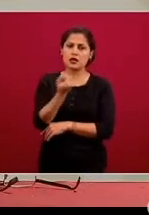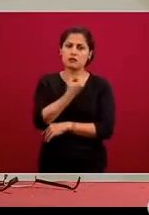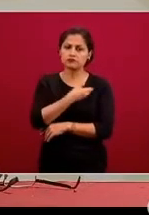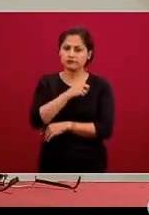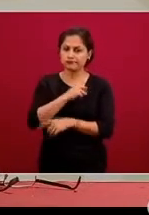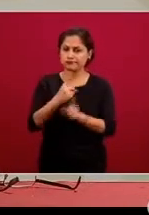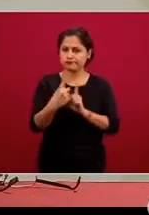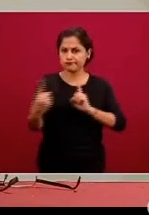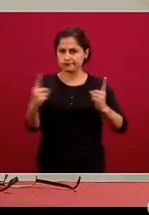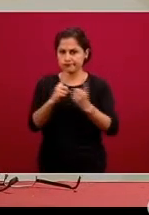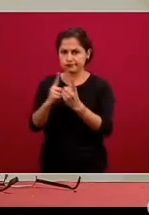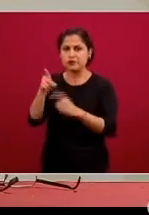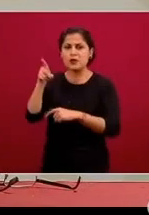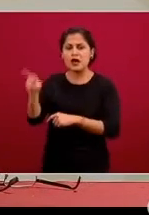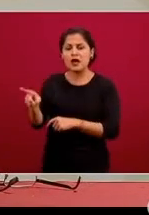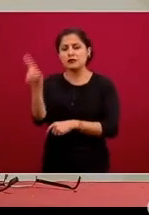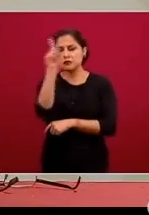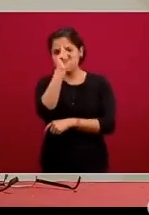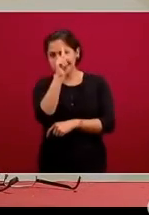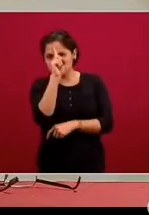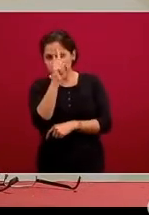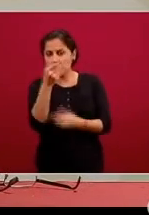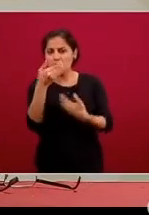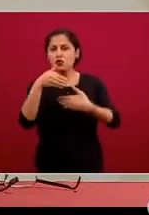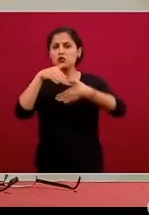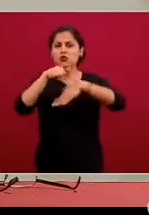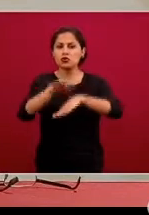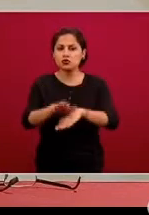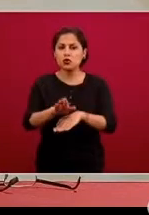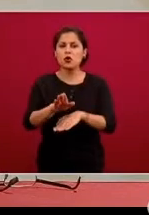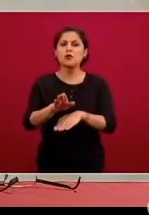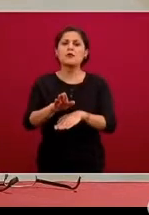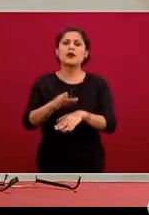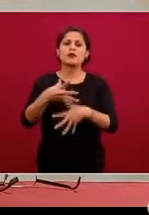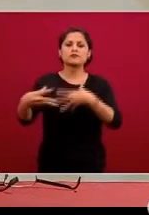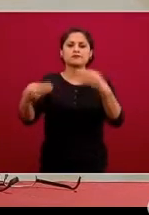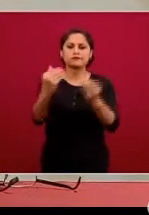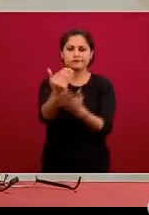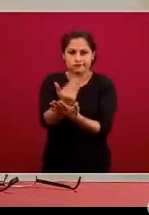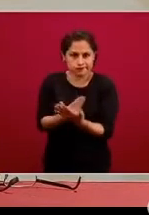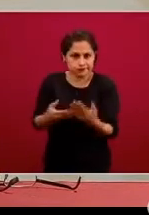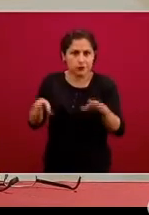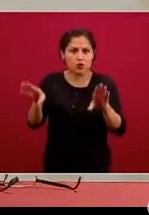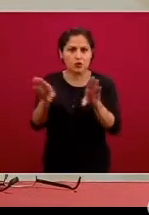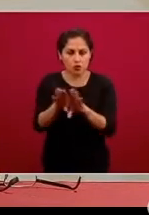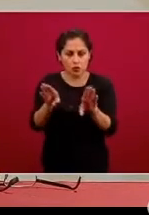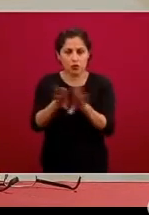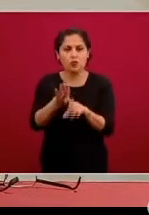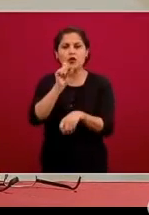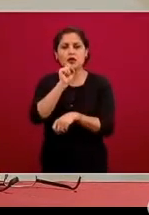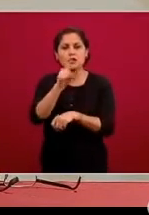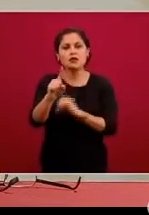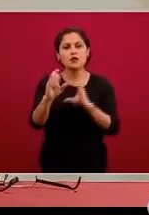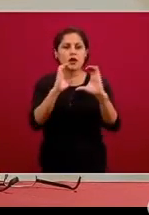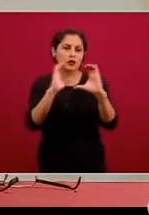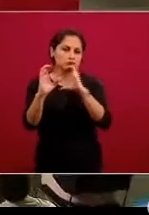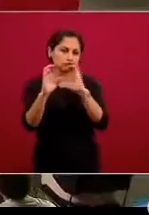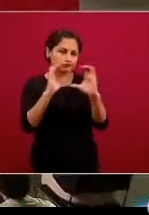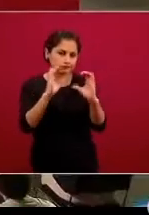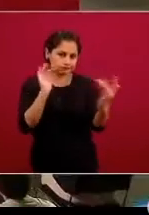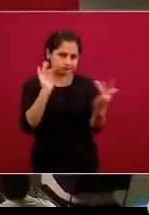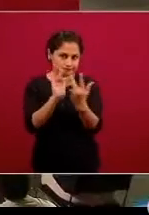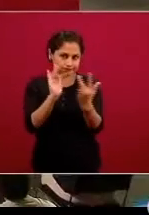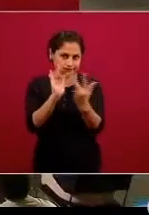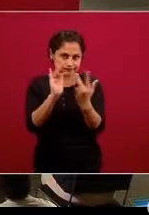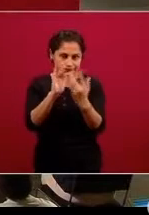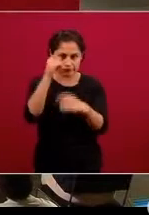which Susana Safe Distance orients people regarding the risks and the many